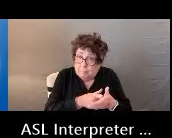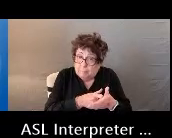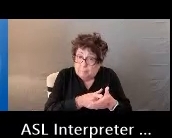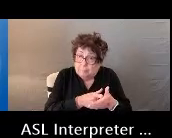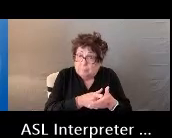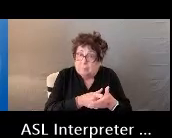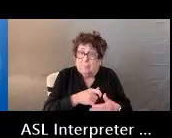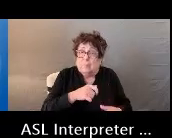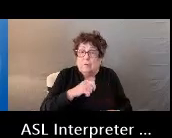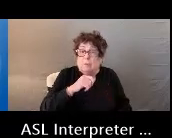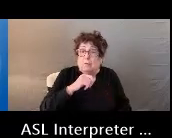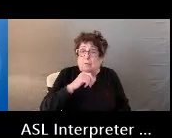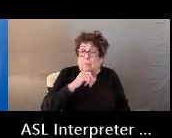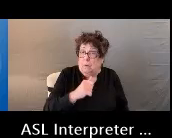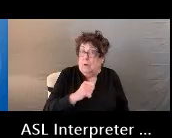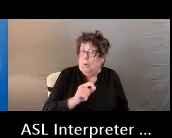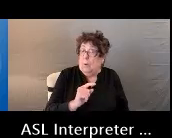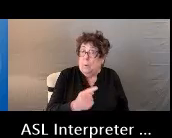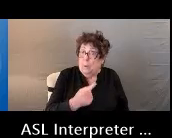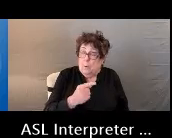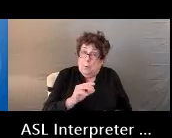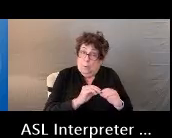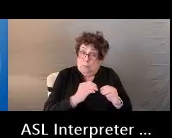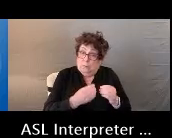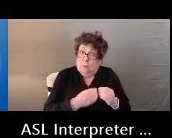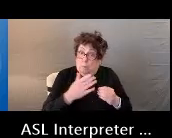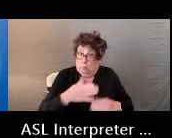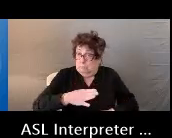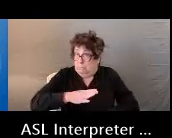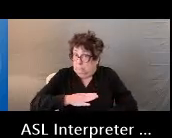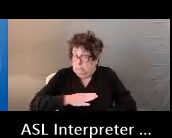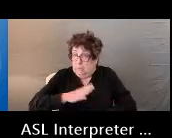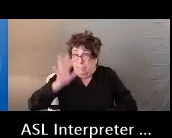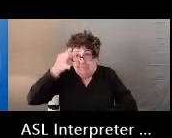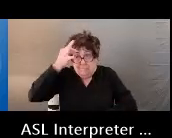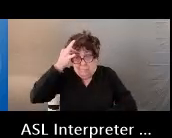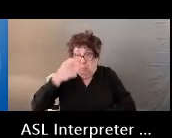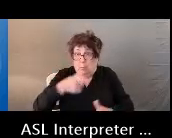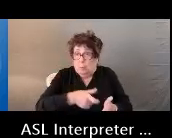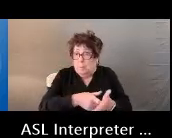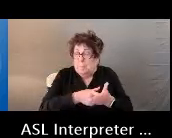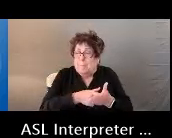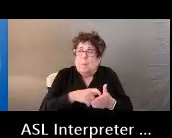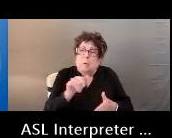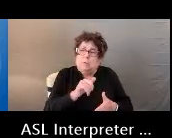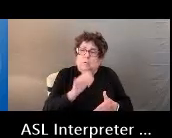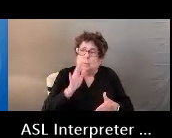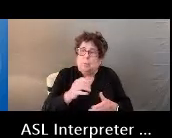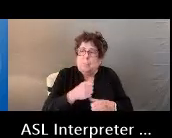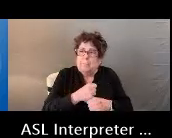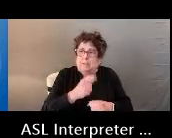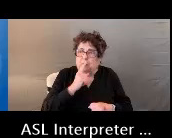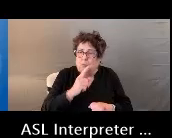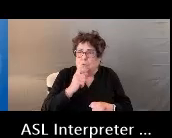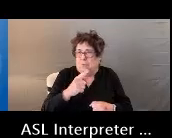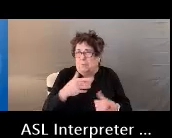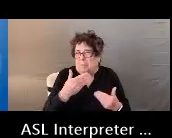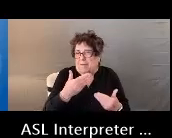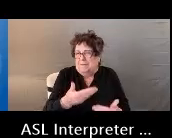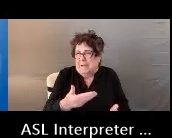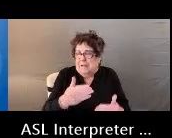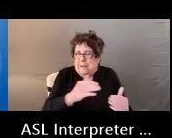only organizations will meet federal requirements, but they will also ensure that they are providing equitable services to